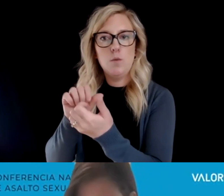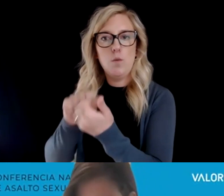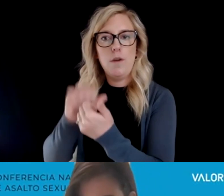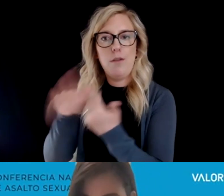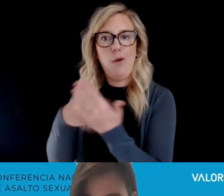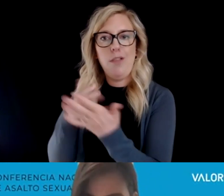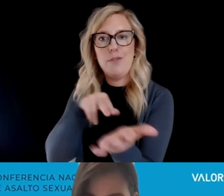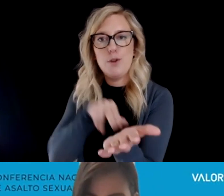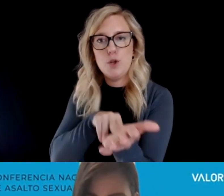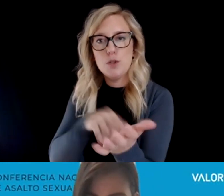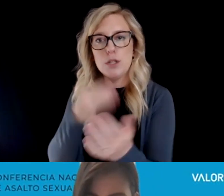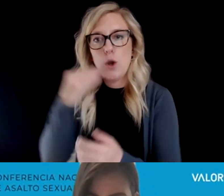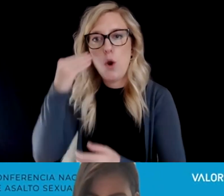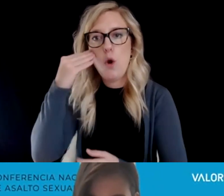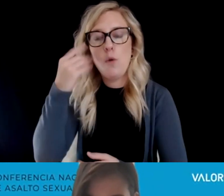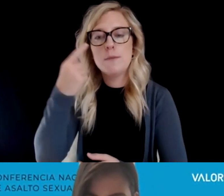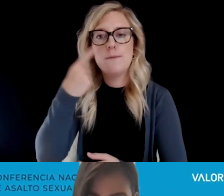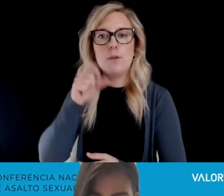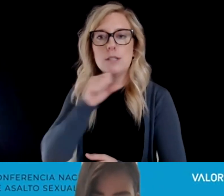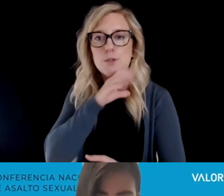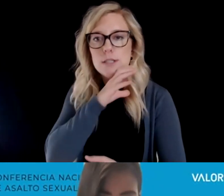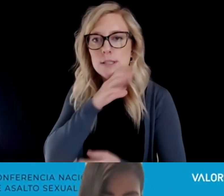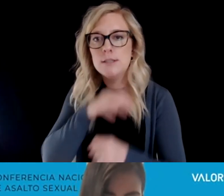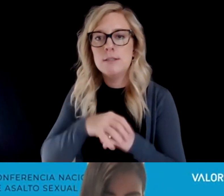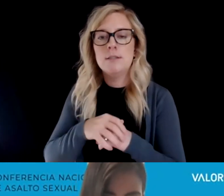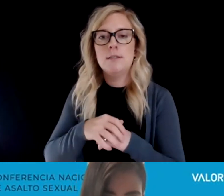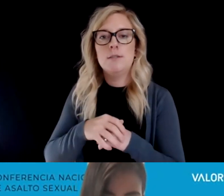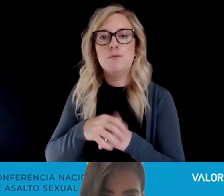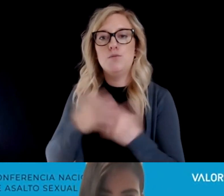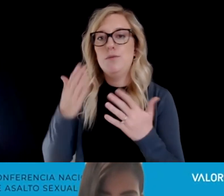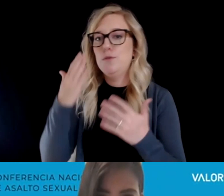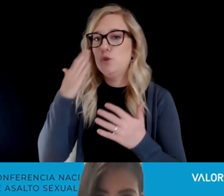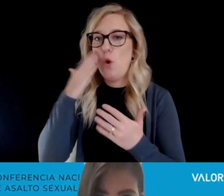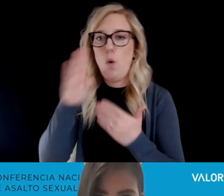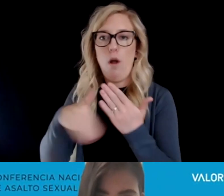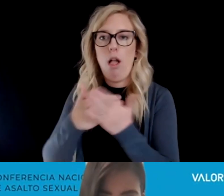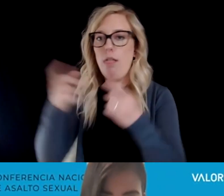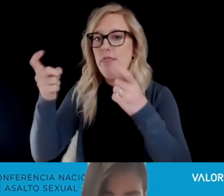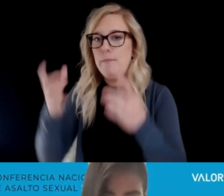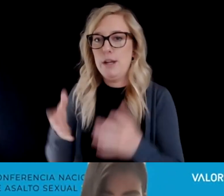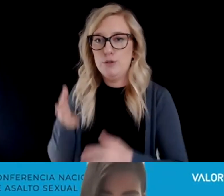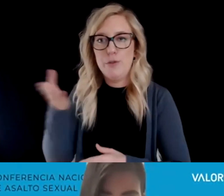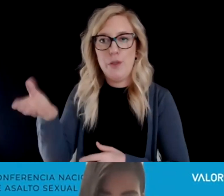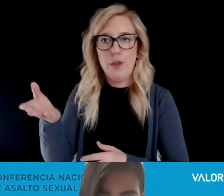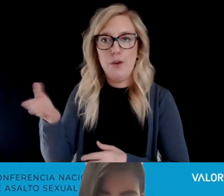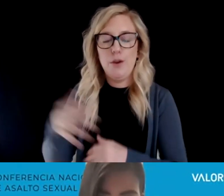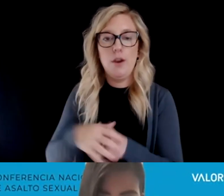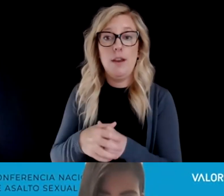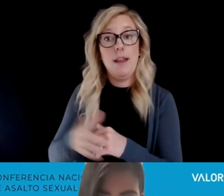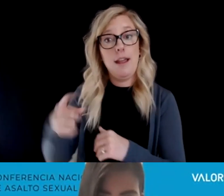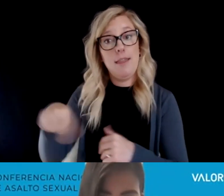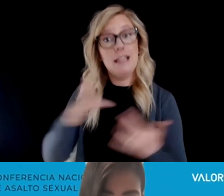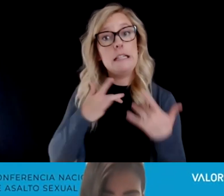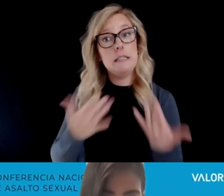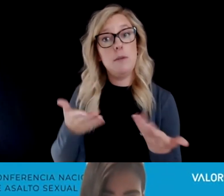nursing homes for the elderly. We know all of the managers, and they would normally allow